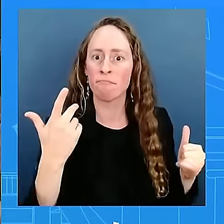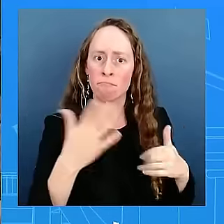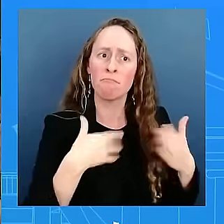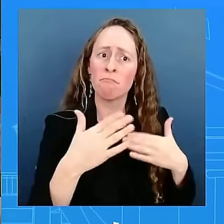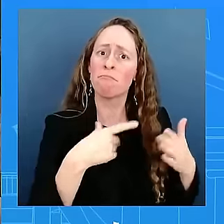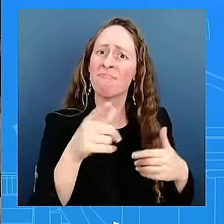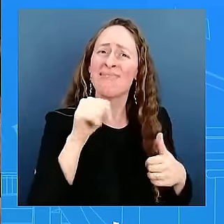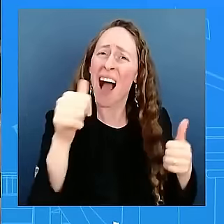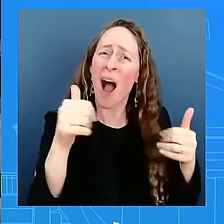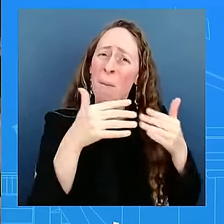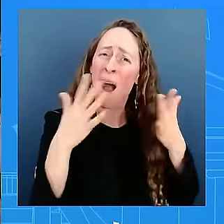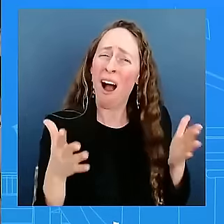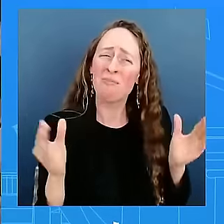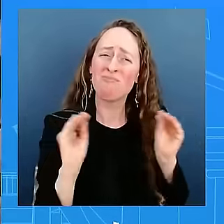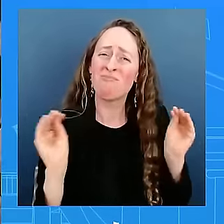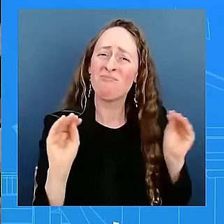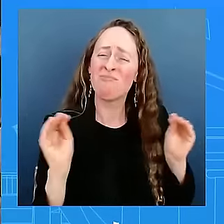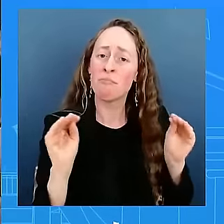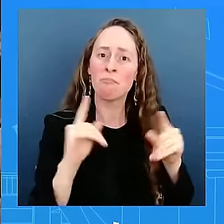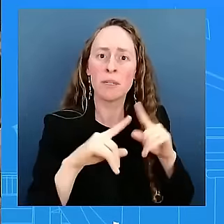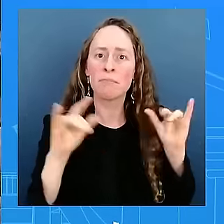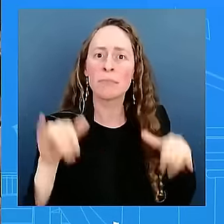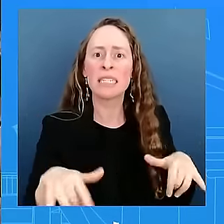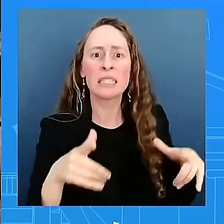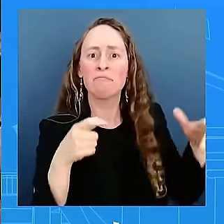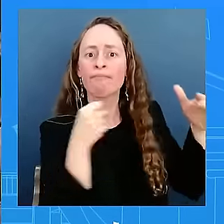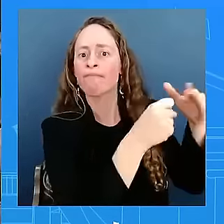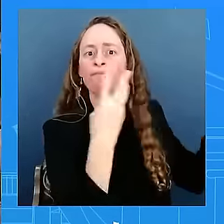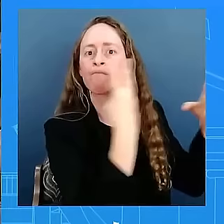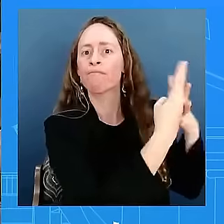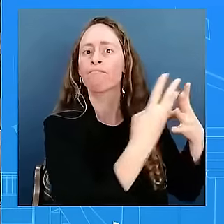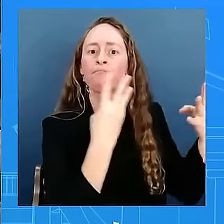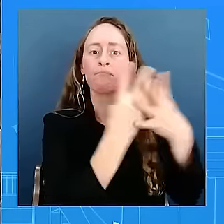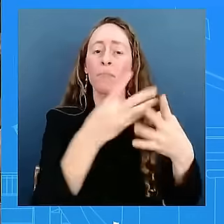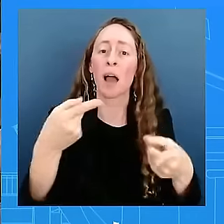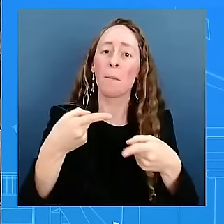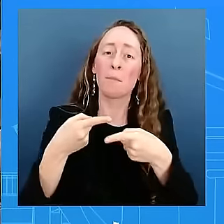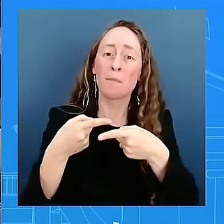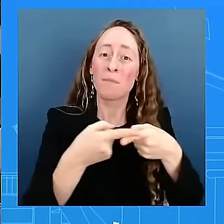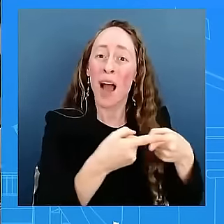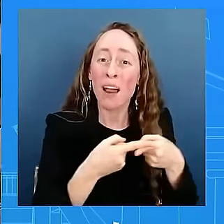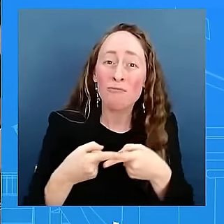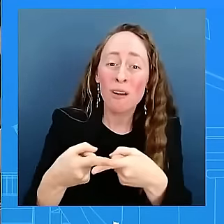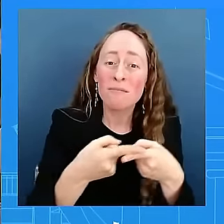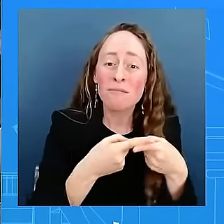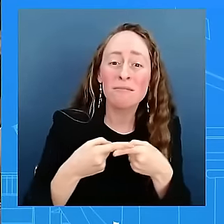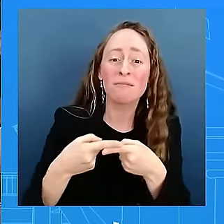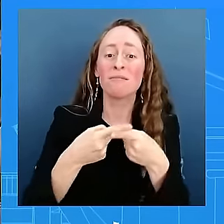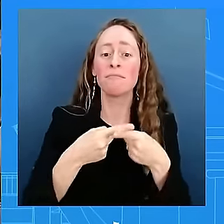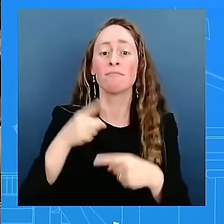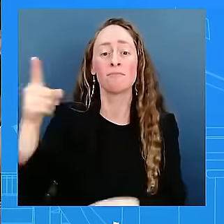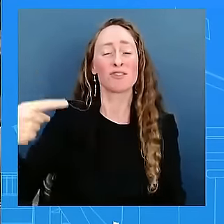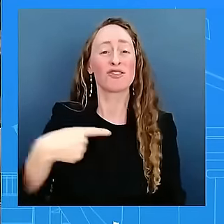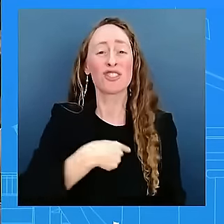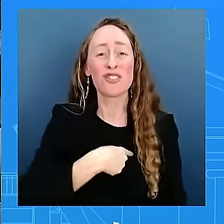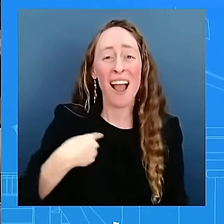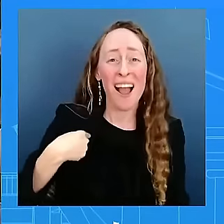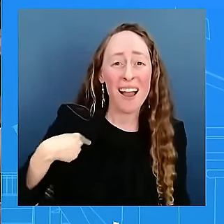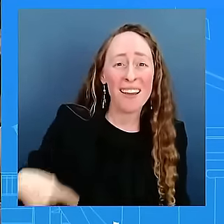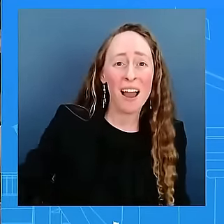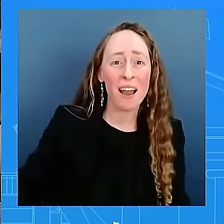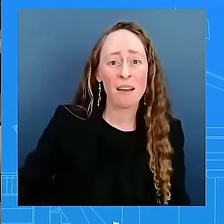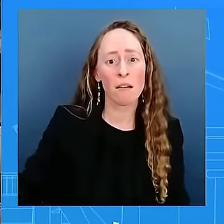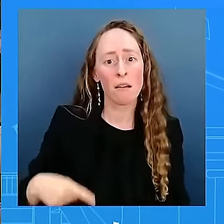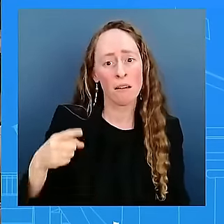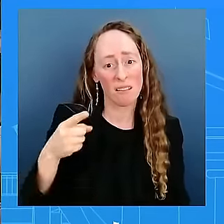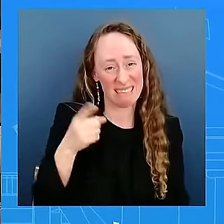in Myanmar, families of Uyghur journalists held by China. Again, these are not American journalists, but would the White House be able to say a position